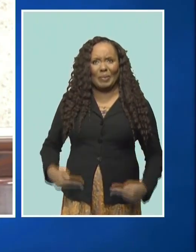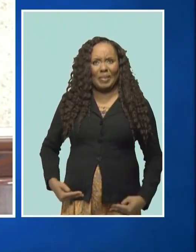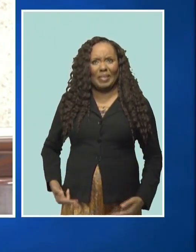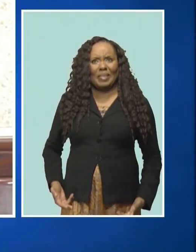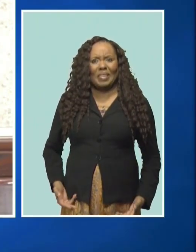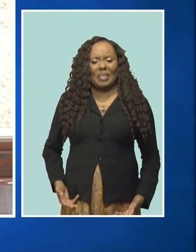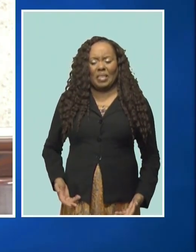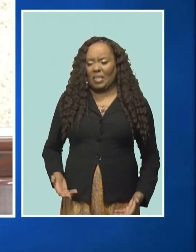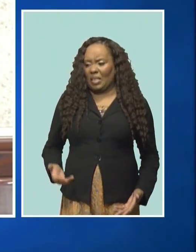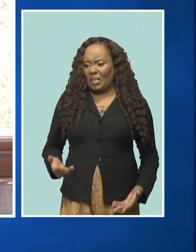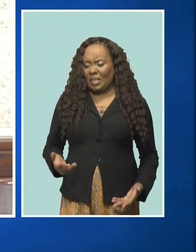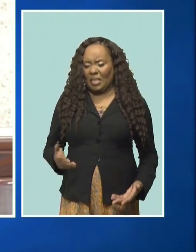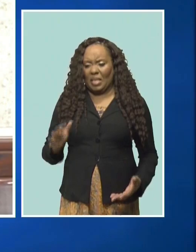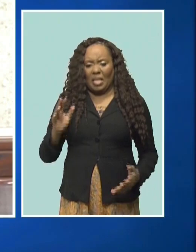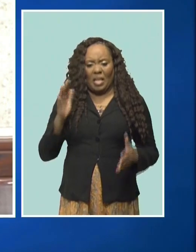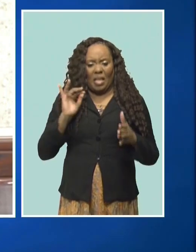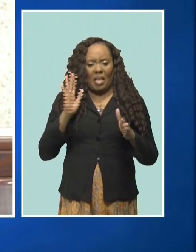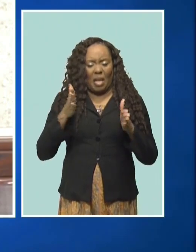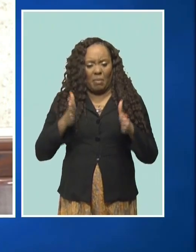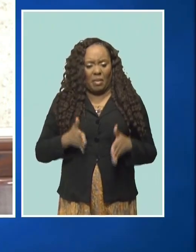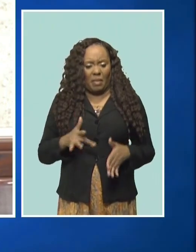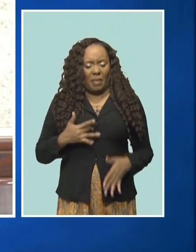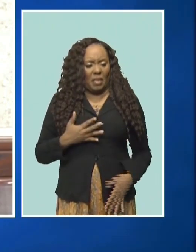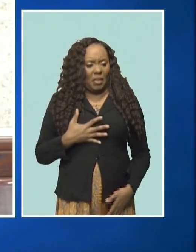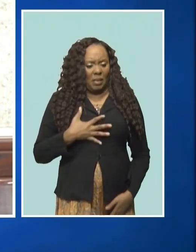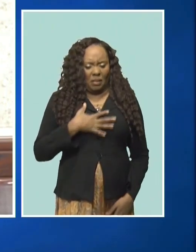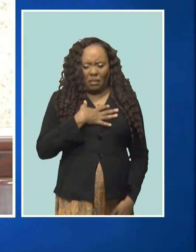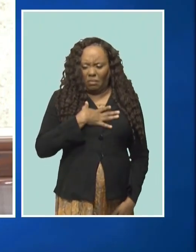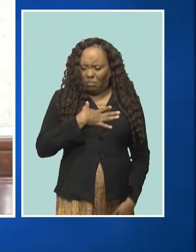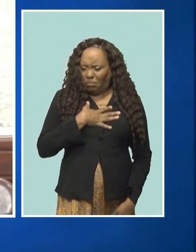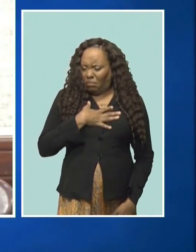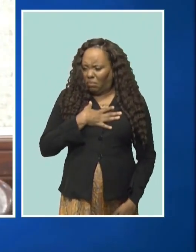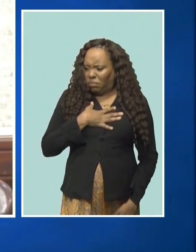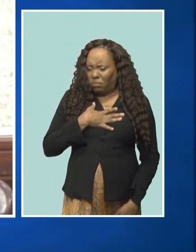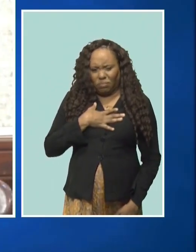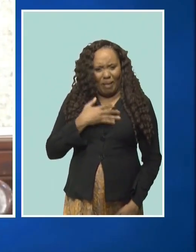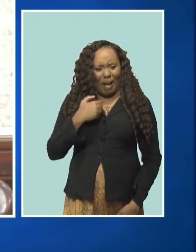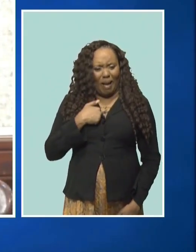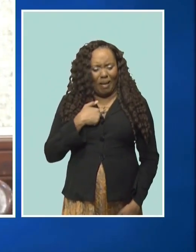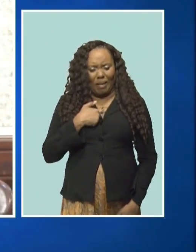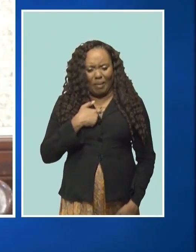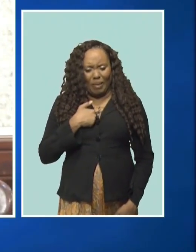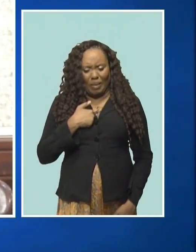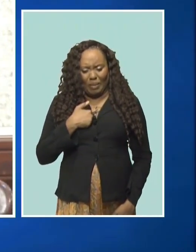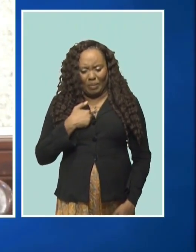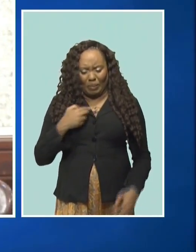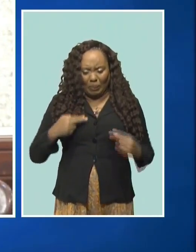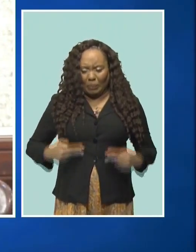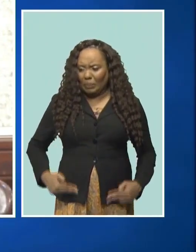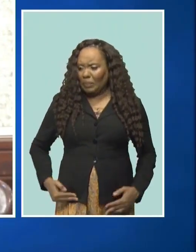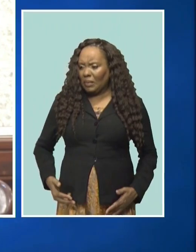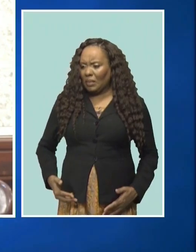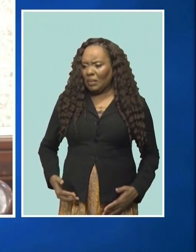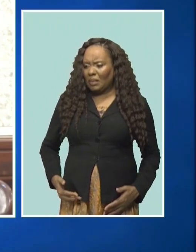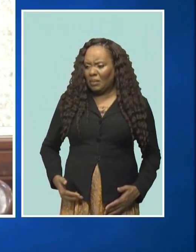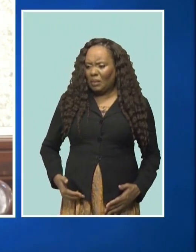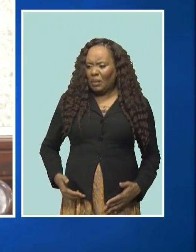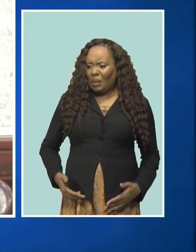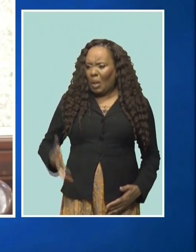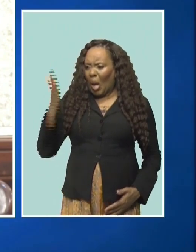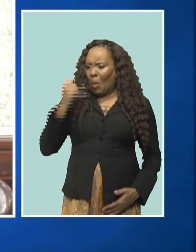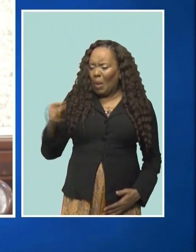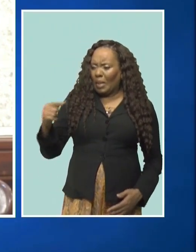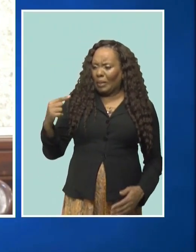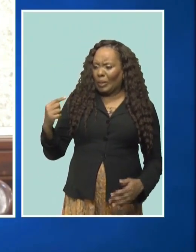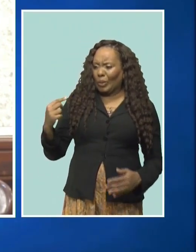very worrisome at times when we have to see how that perception of